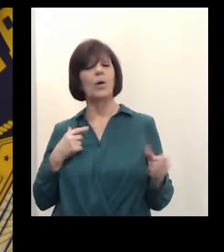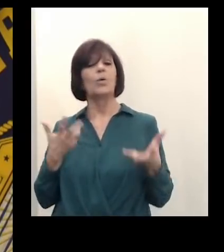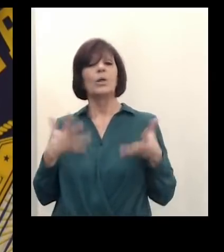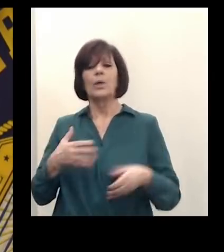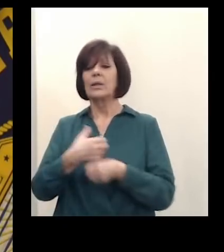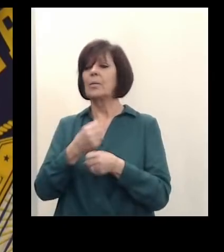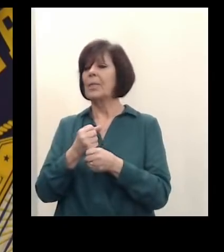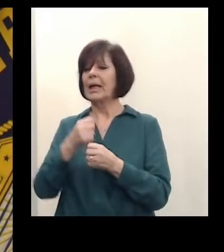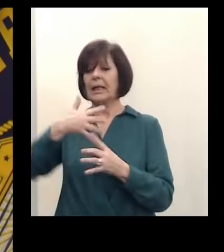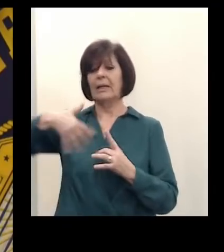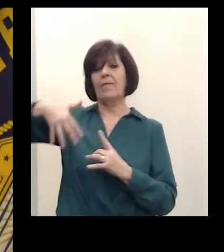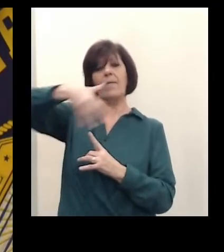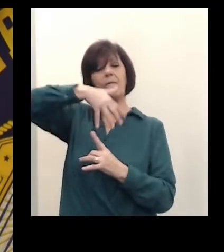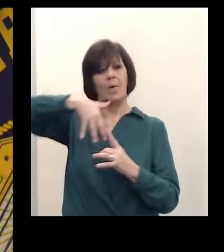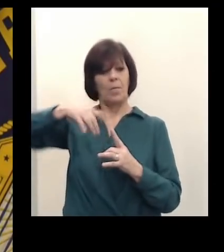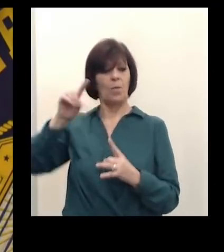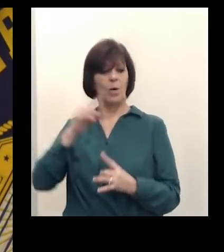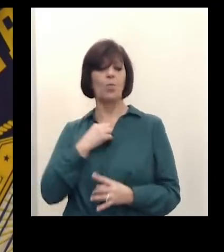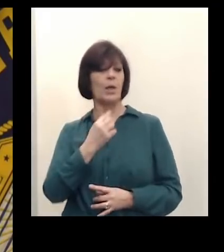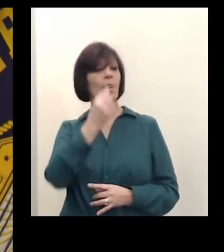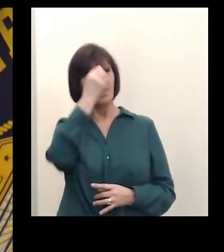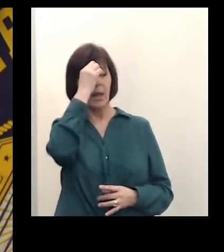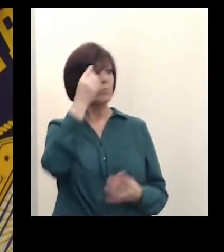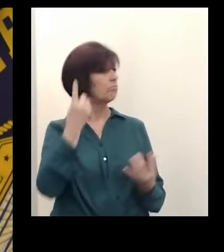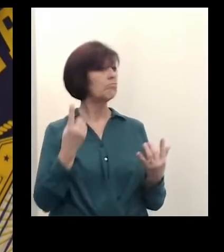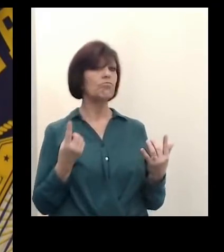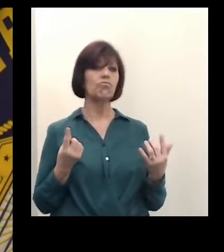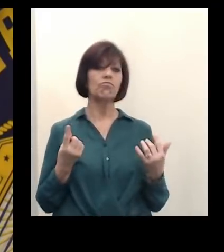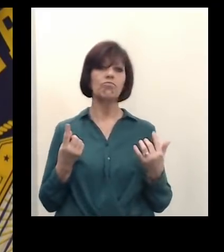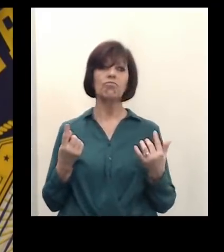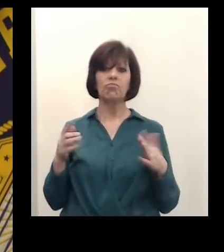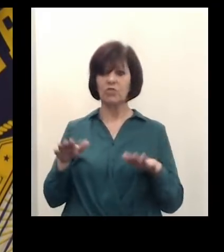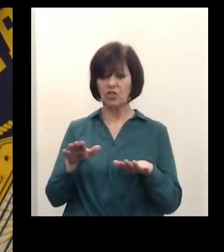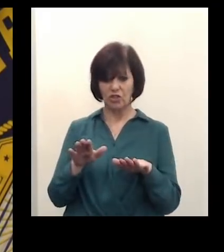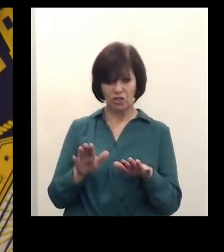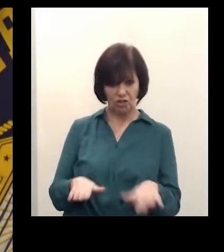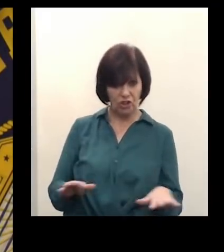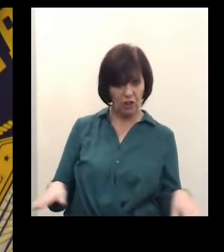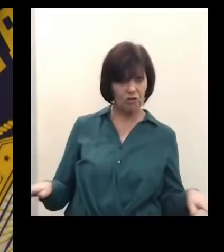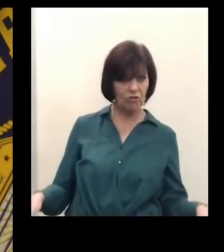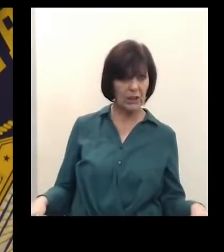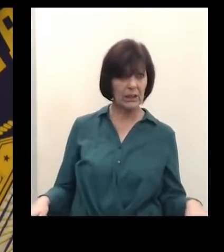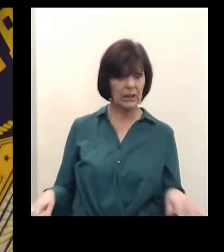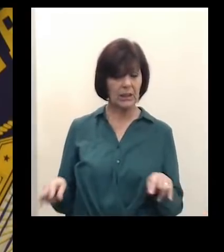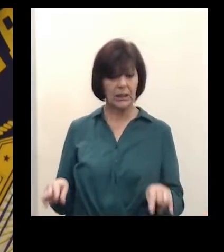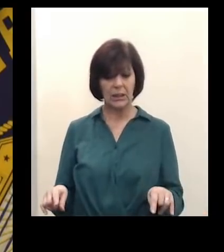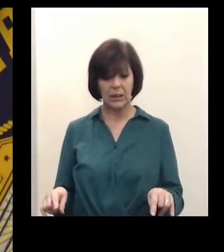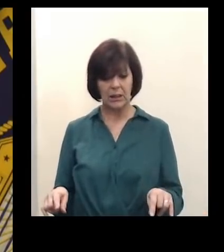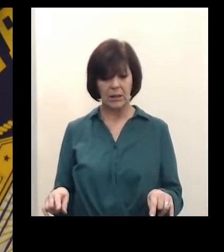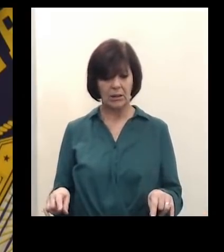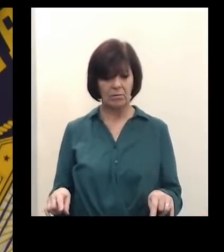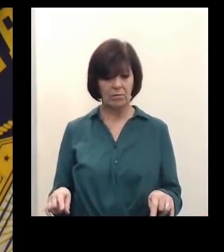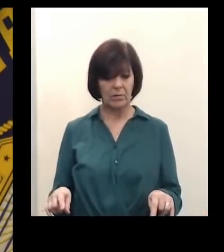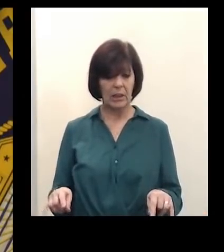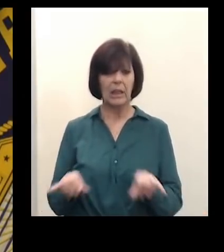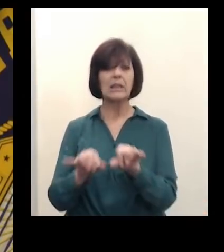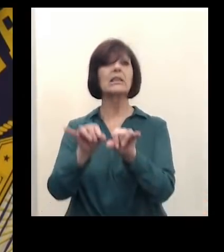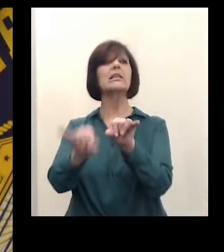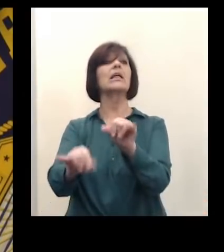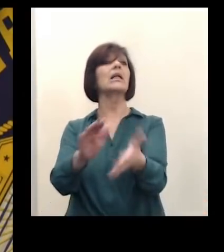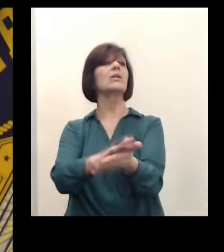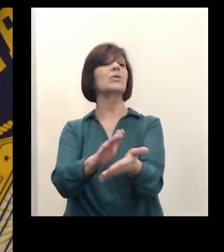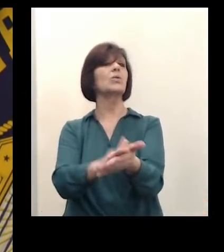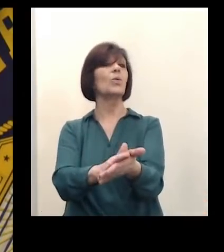environment where we think we're having children who are unfortunately staying in school but are